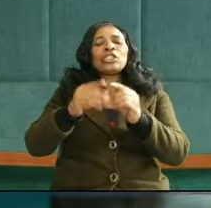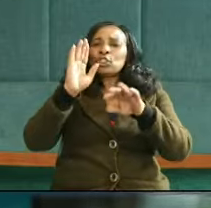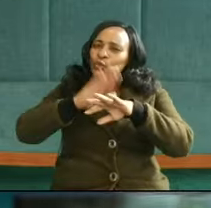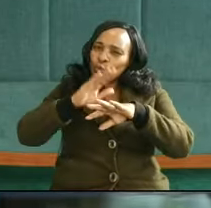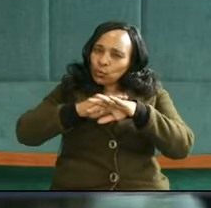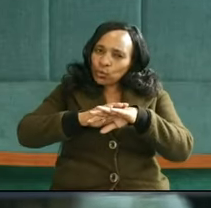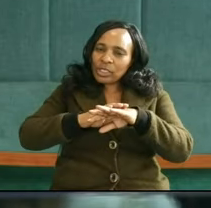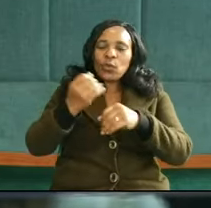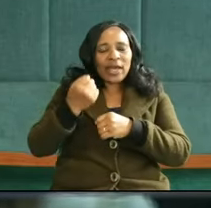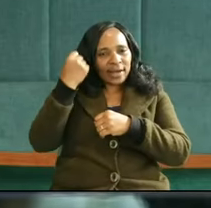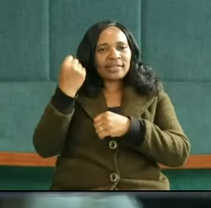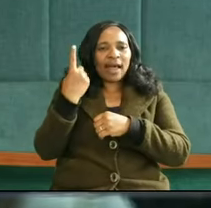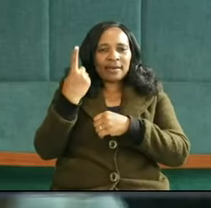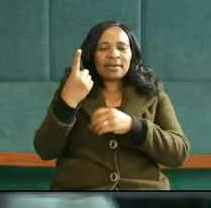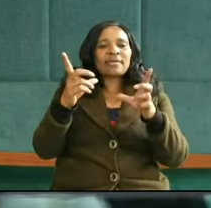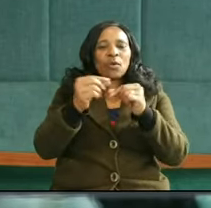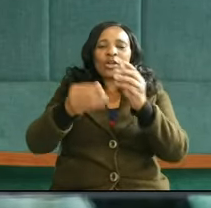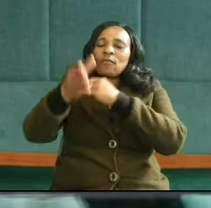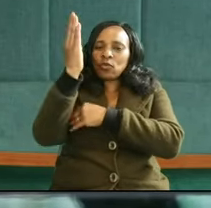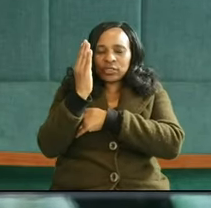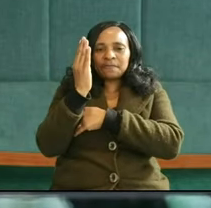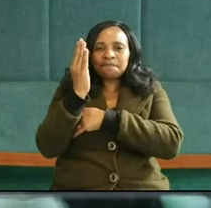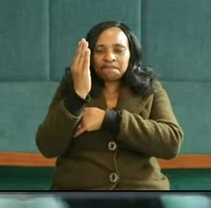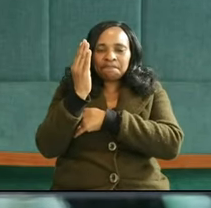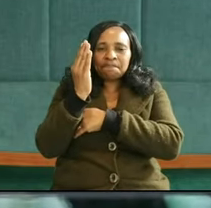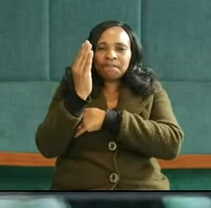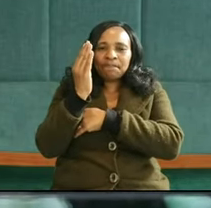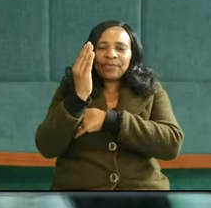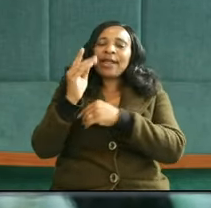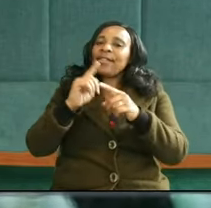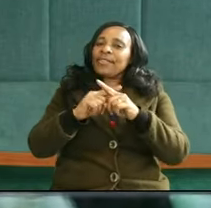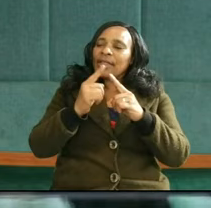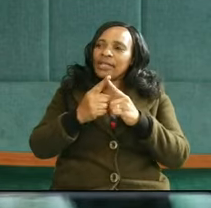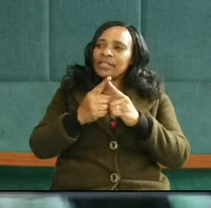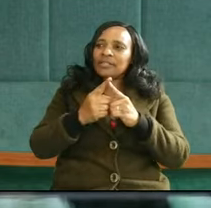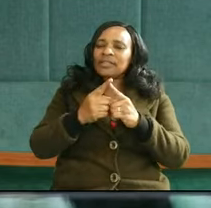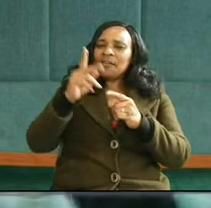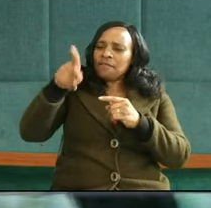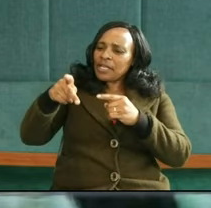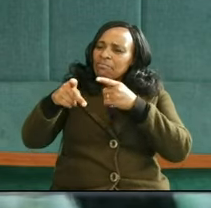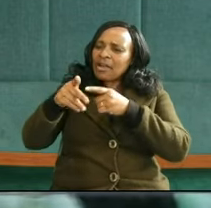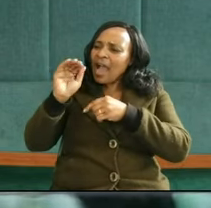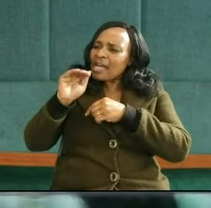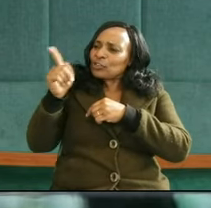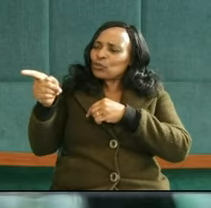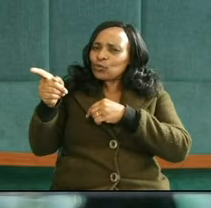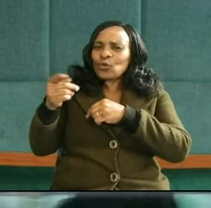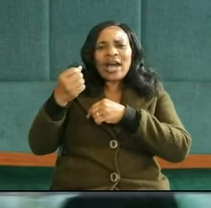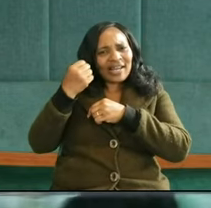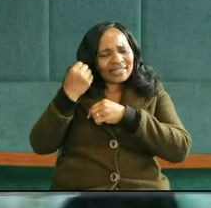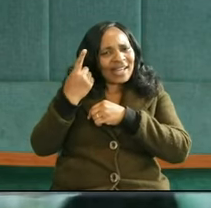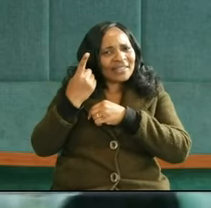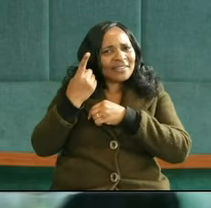that we understand the word of God. And so Philip asks him, "Are you